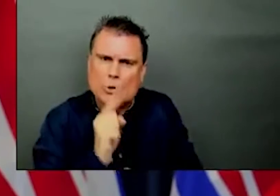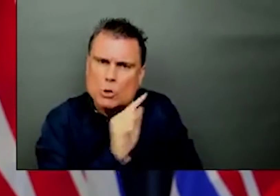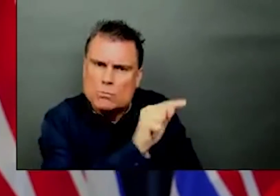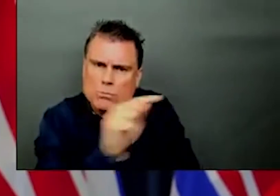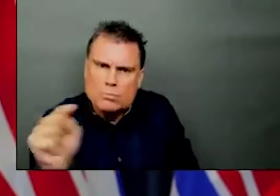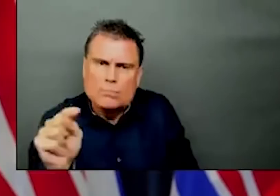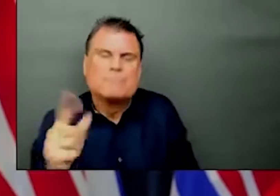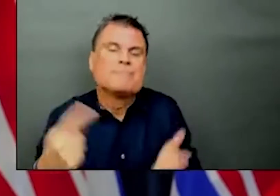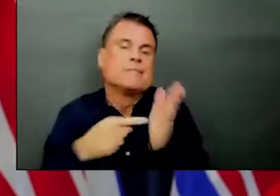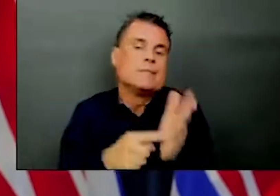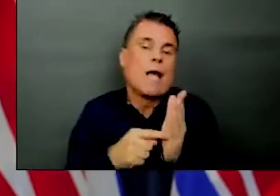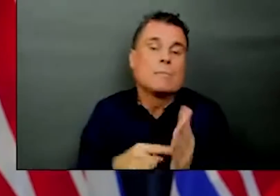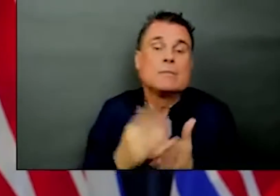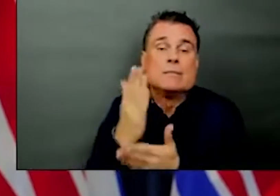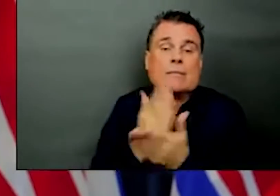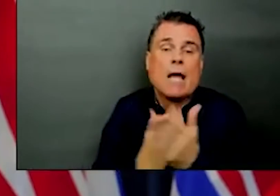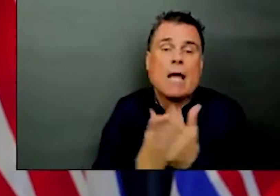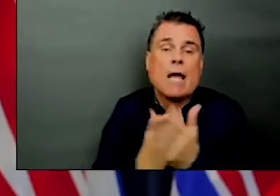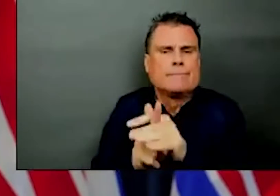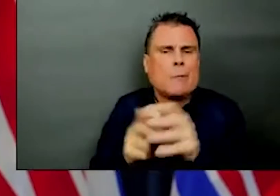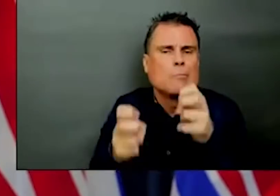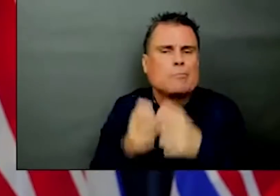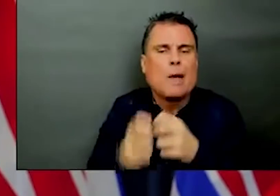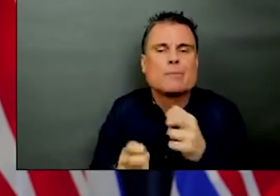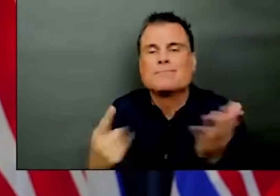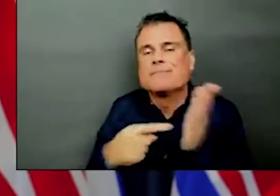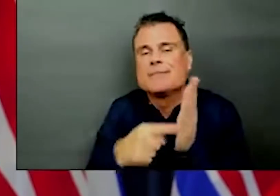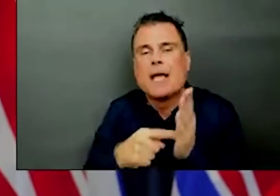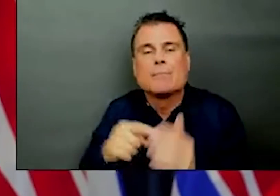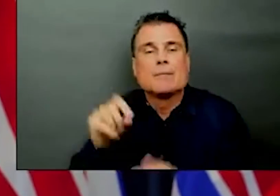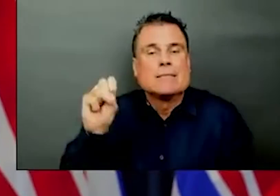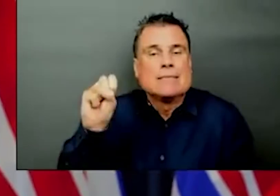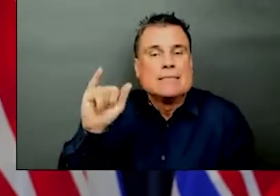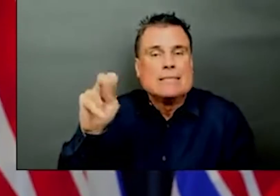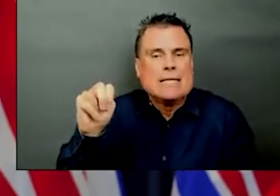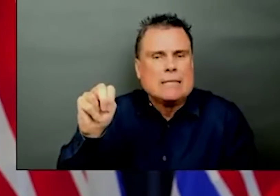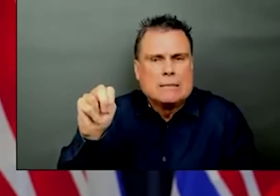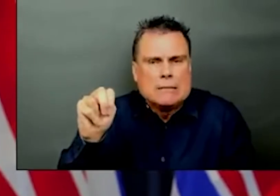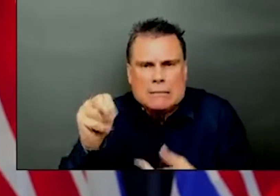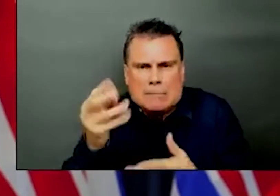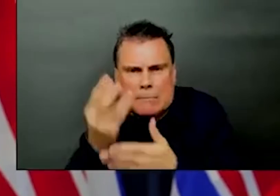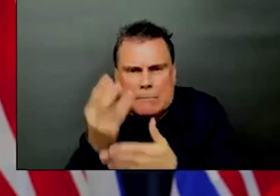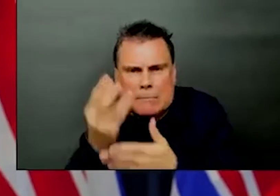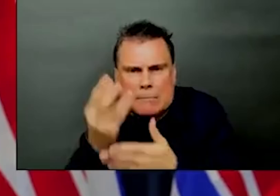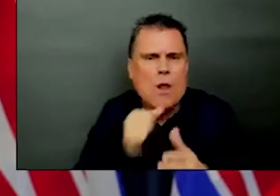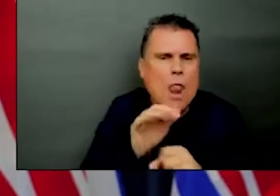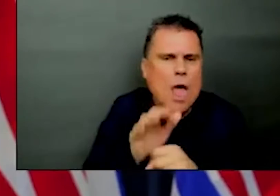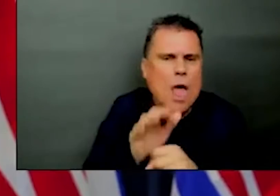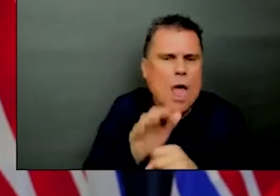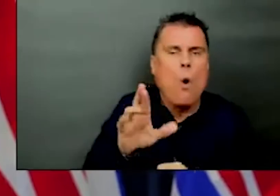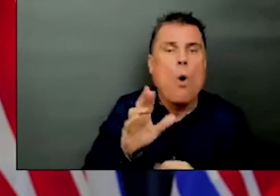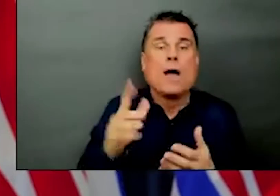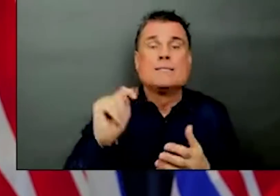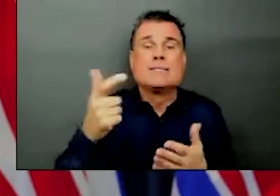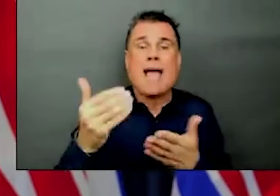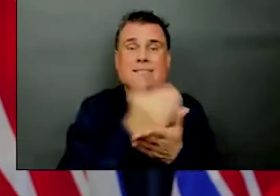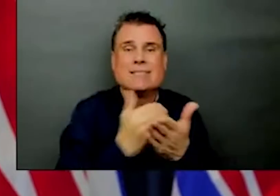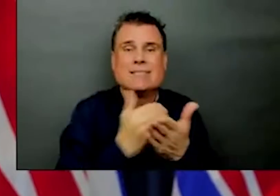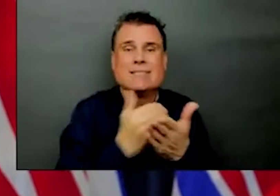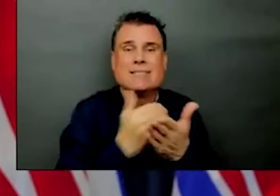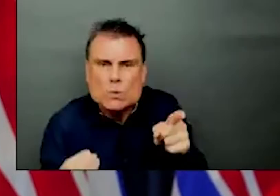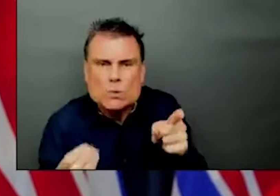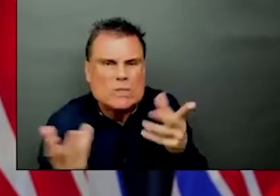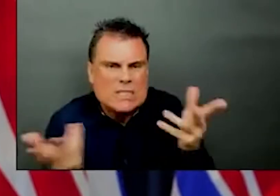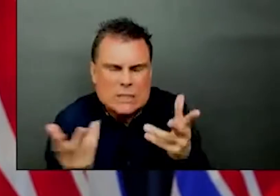or the income tax information was incorrect. So this is involving basically hand-to-hand service to make sure